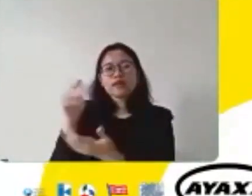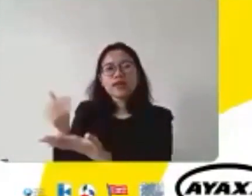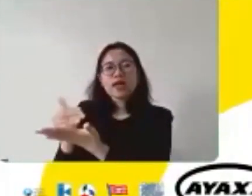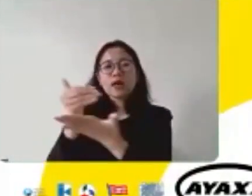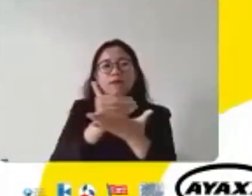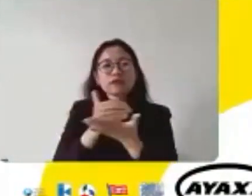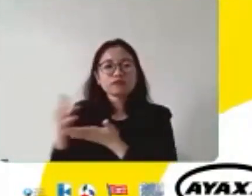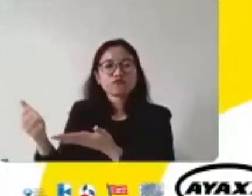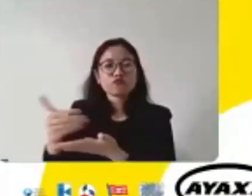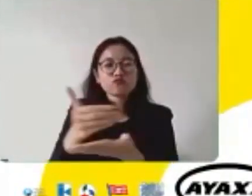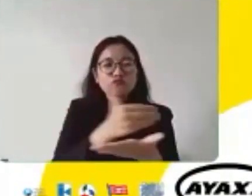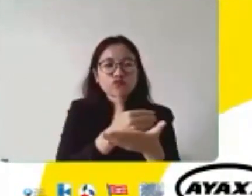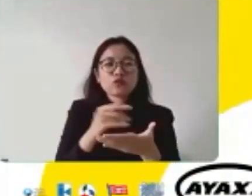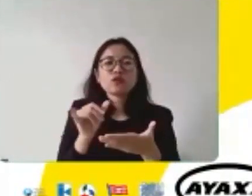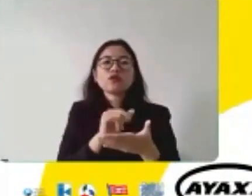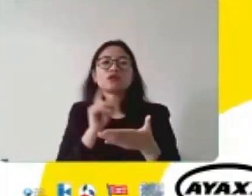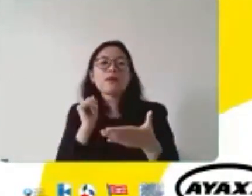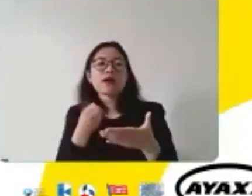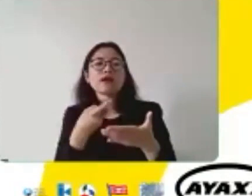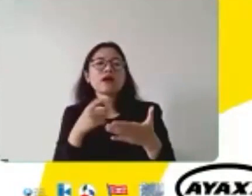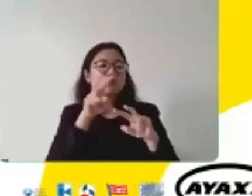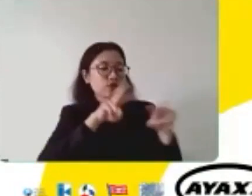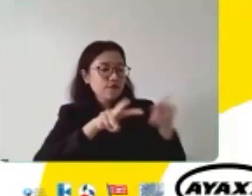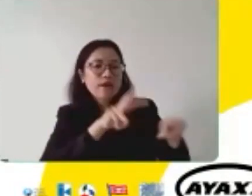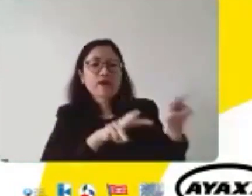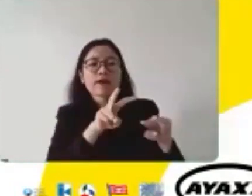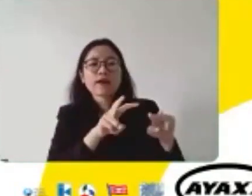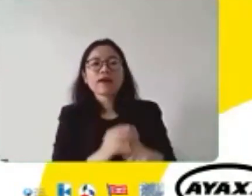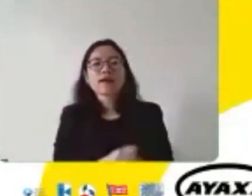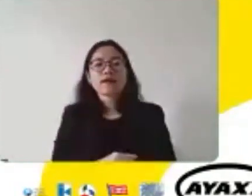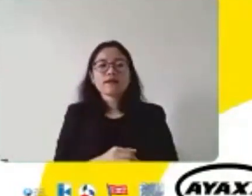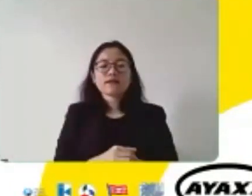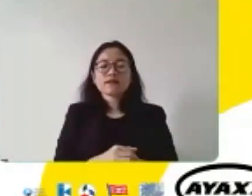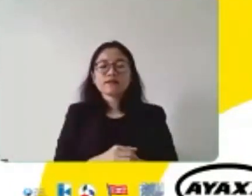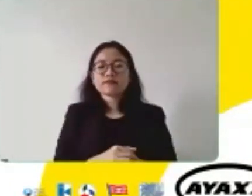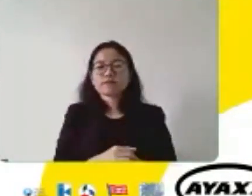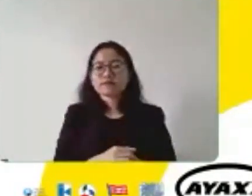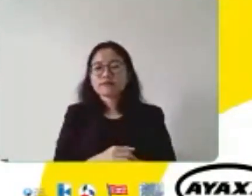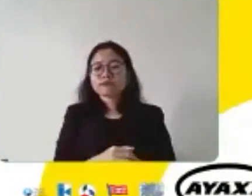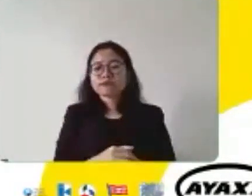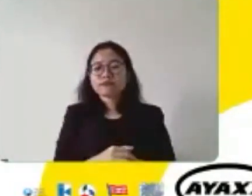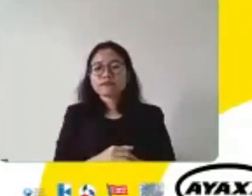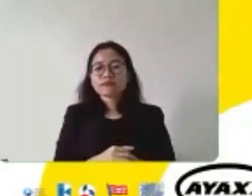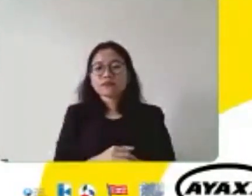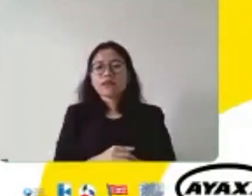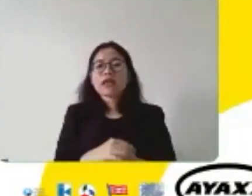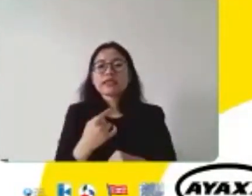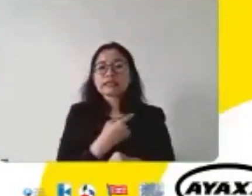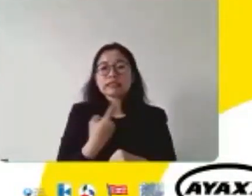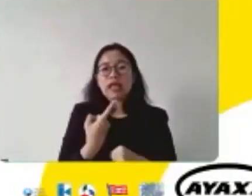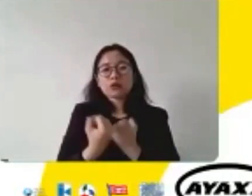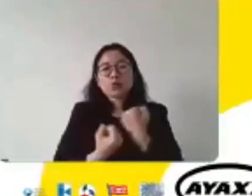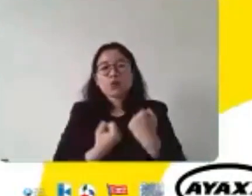in Brazil. So this is kind of another exciting example of, kind of using data to make the case for clean air action.